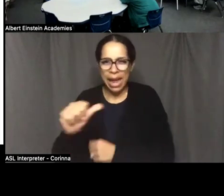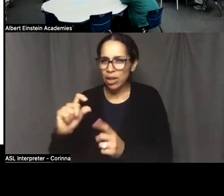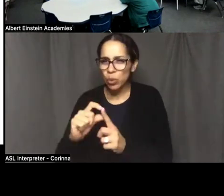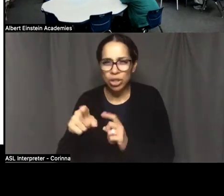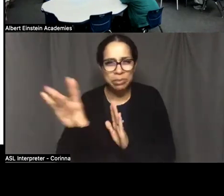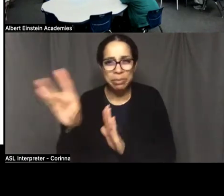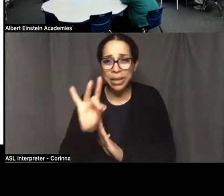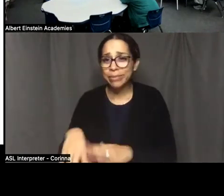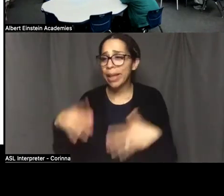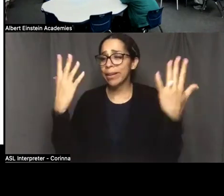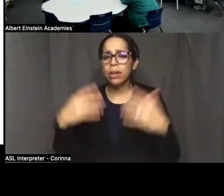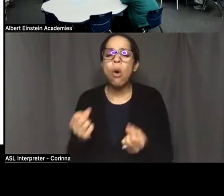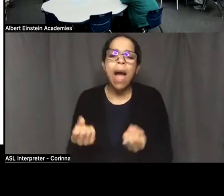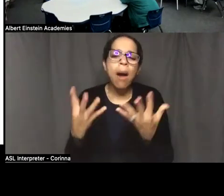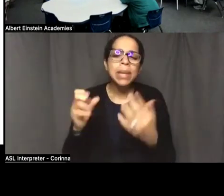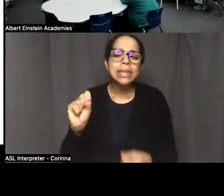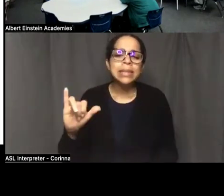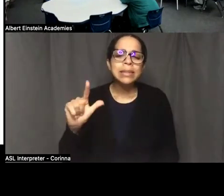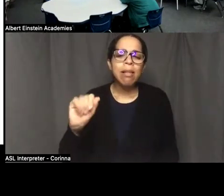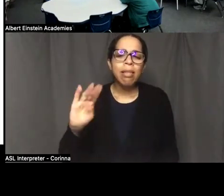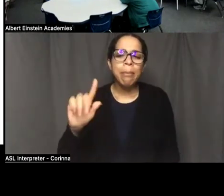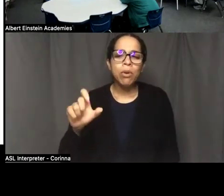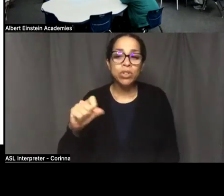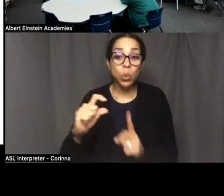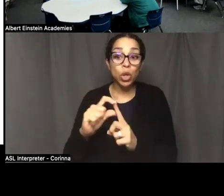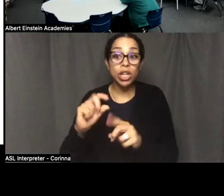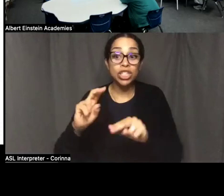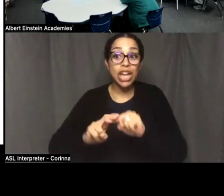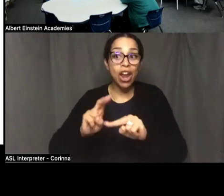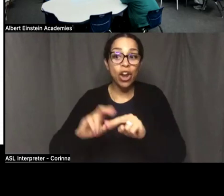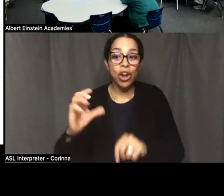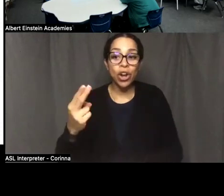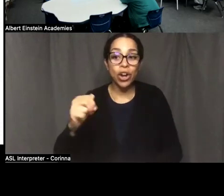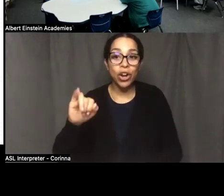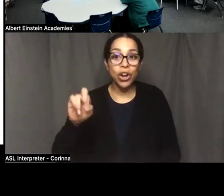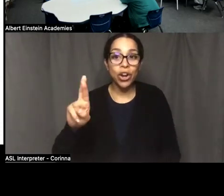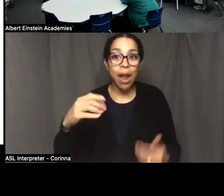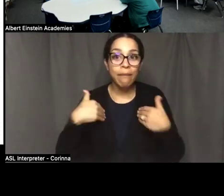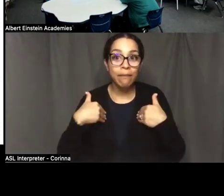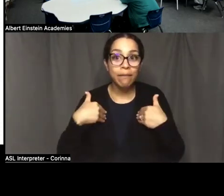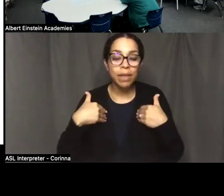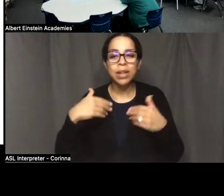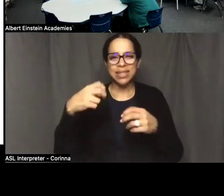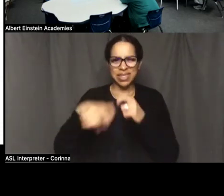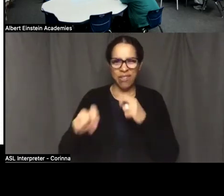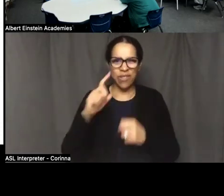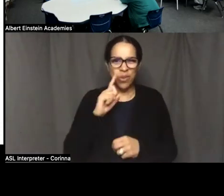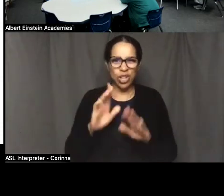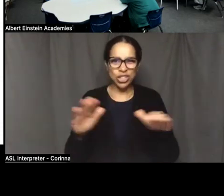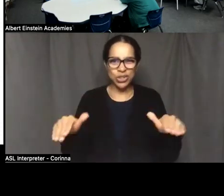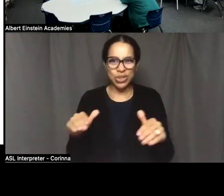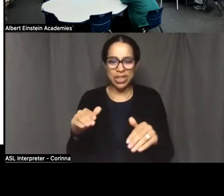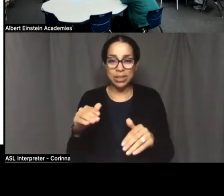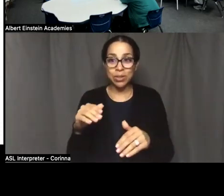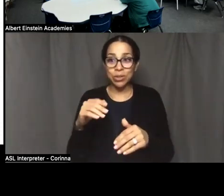you can say, how many syllables does chair have? The hard part for the kids that are just learning this is 1 syllable words because